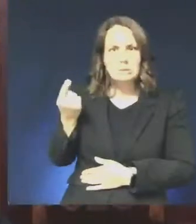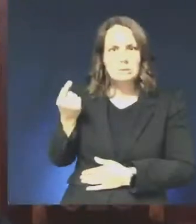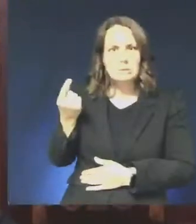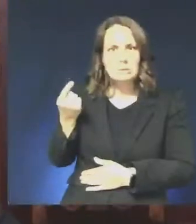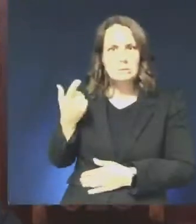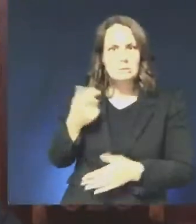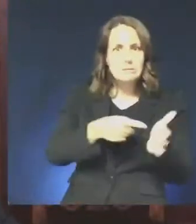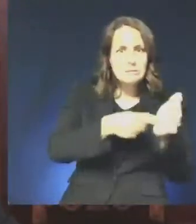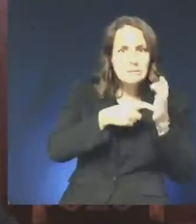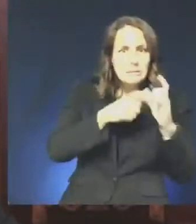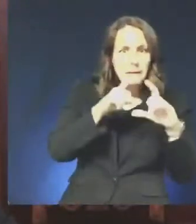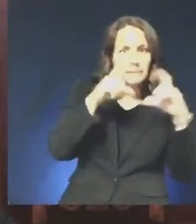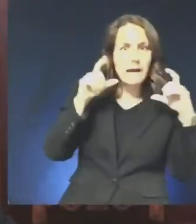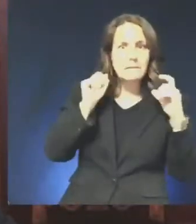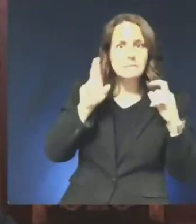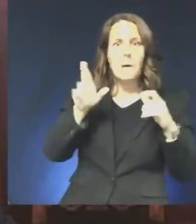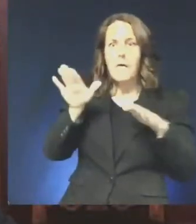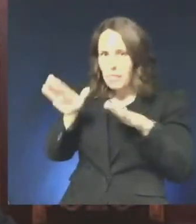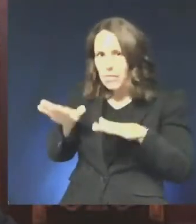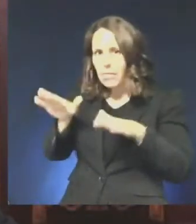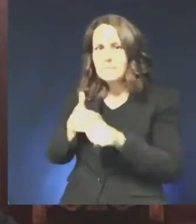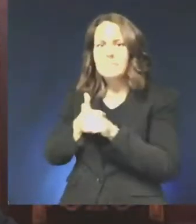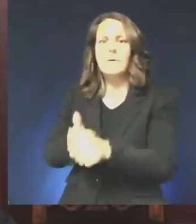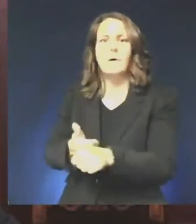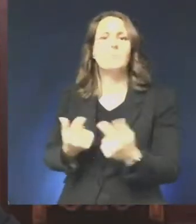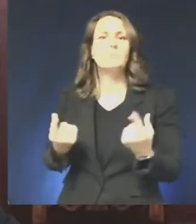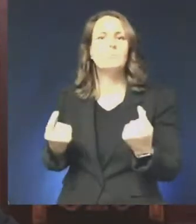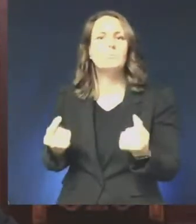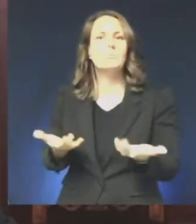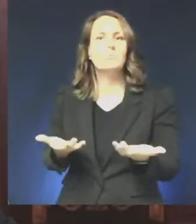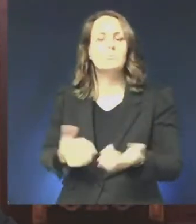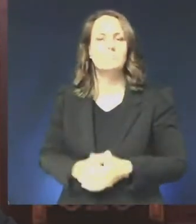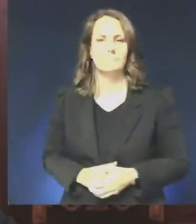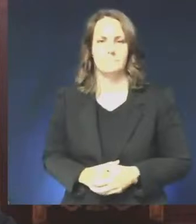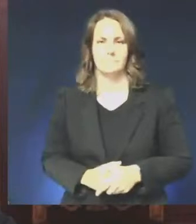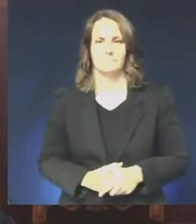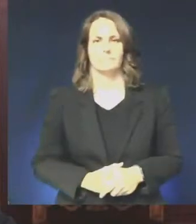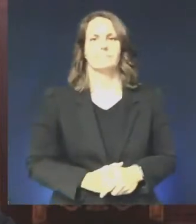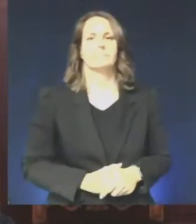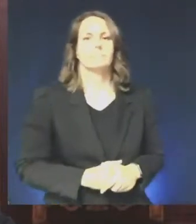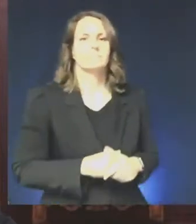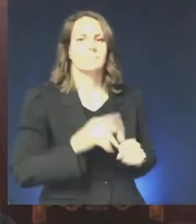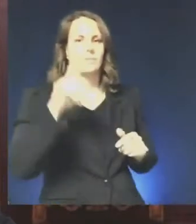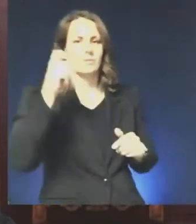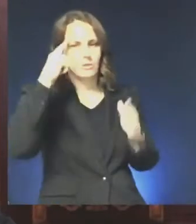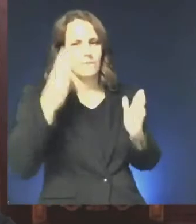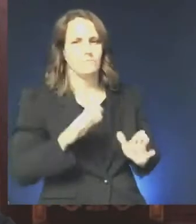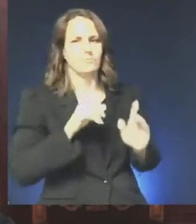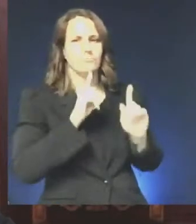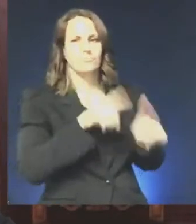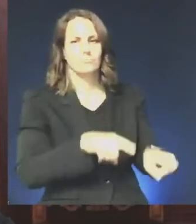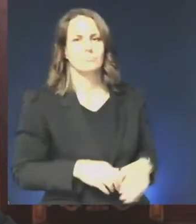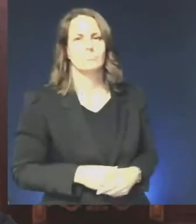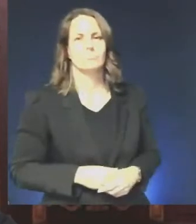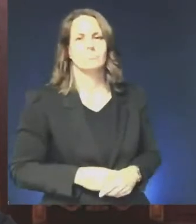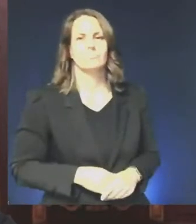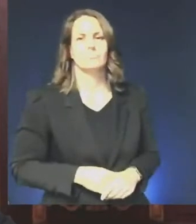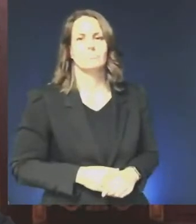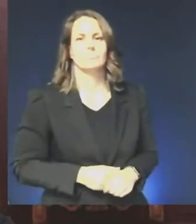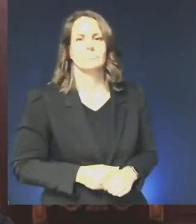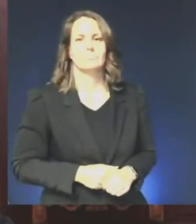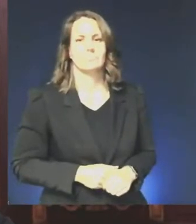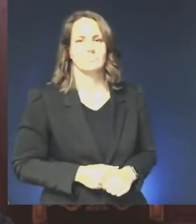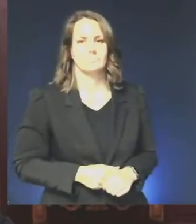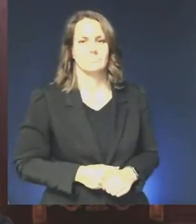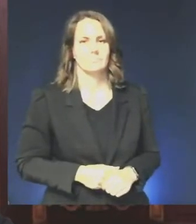it has never been more difficult to be a school board member in the state of Wisconsin during the pandemic, and in addition to